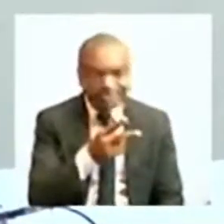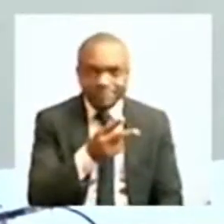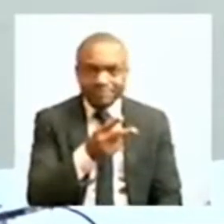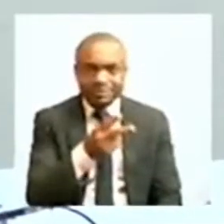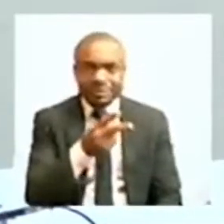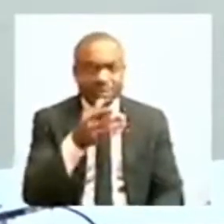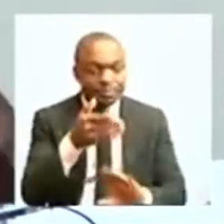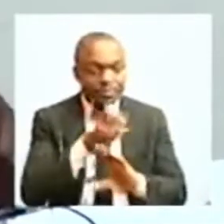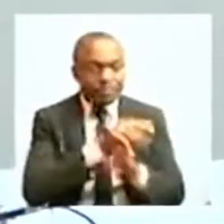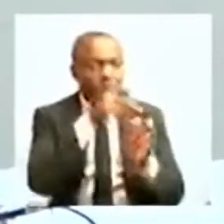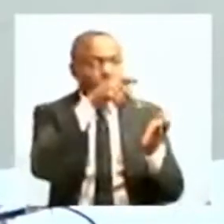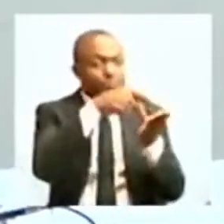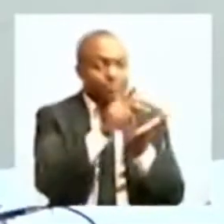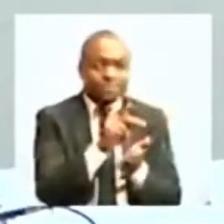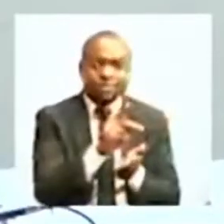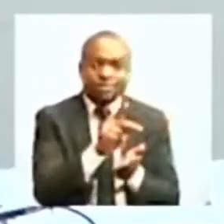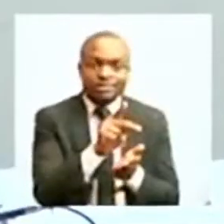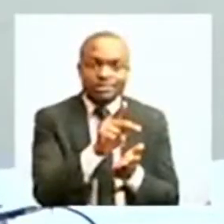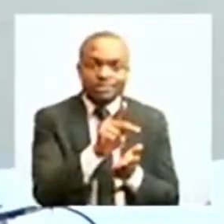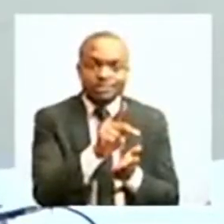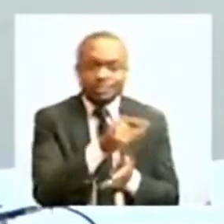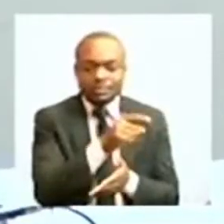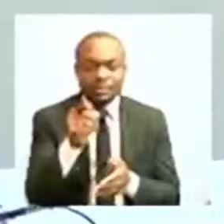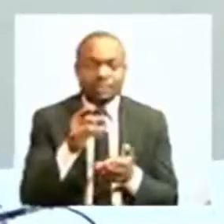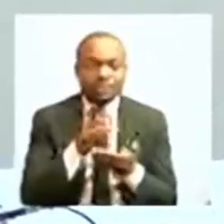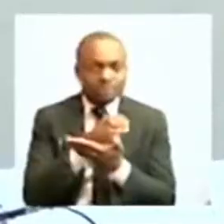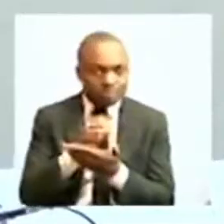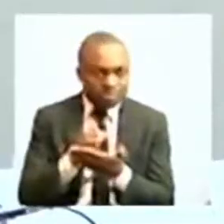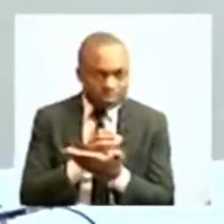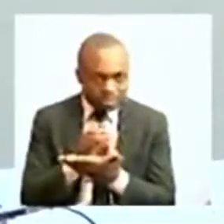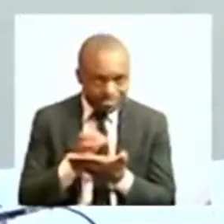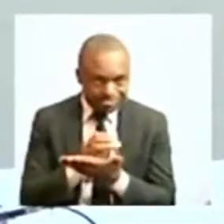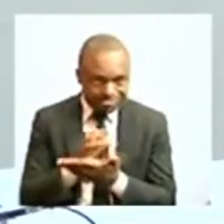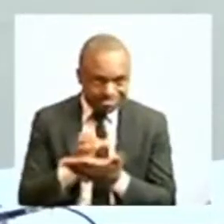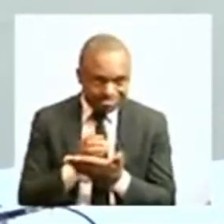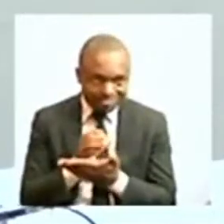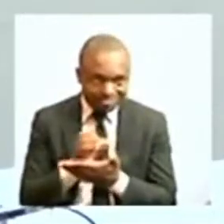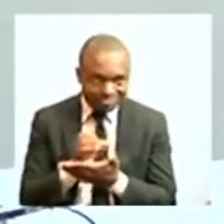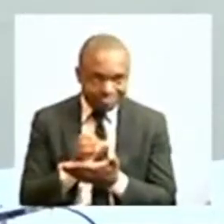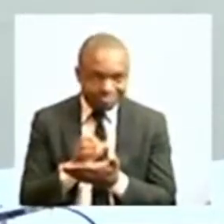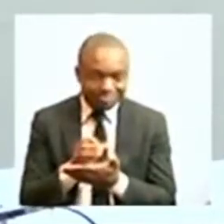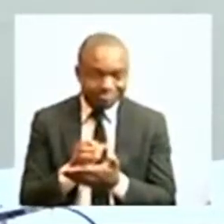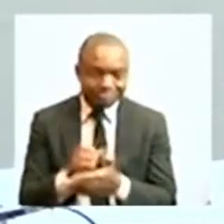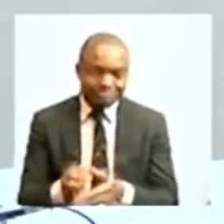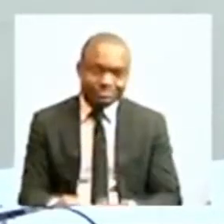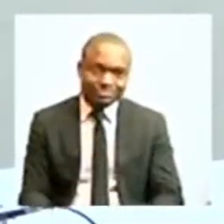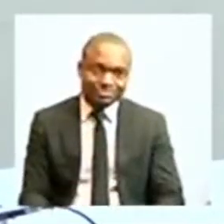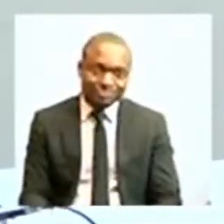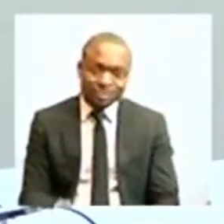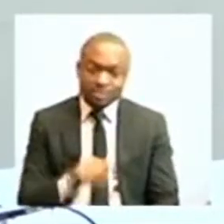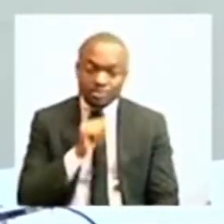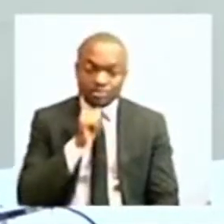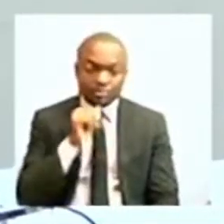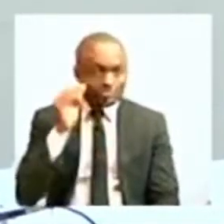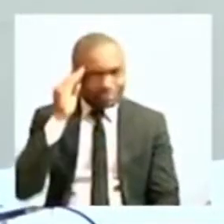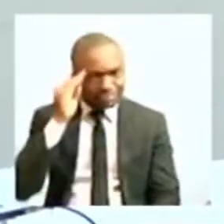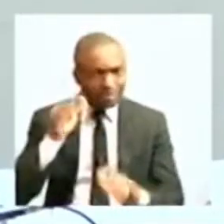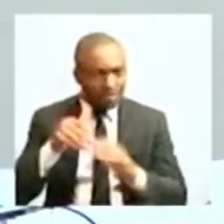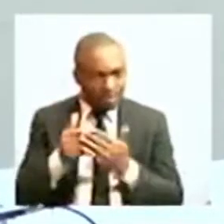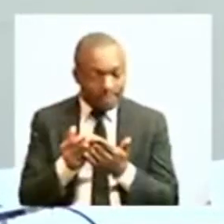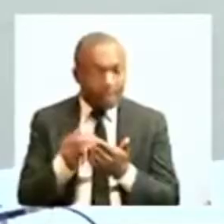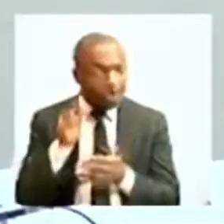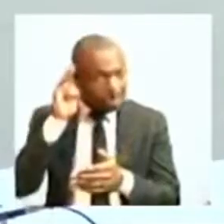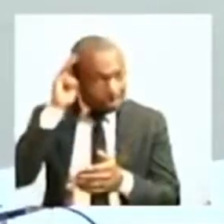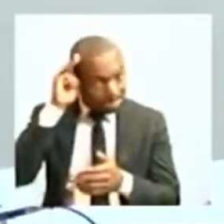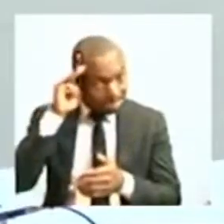before payments are made to these colleges. Then besides that, I don't know how you can, as a